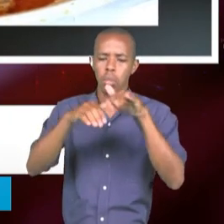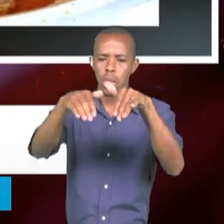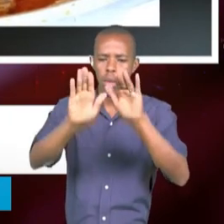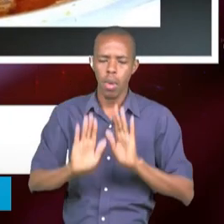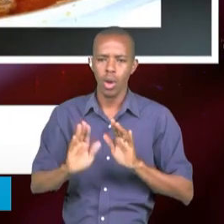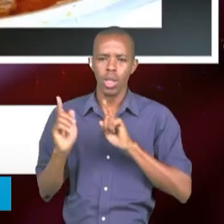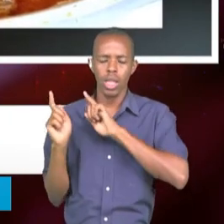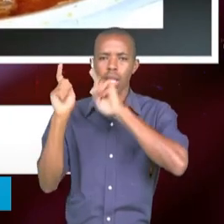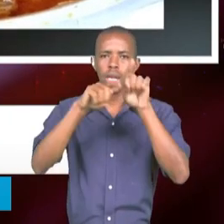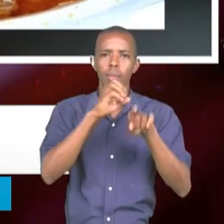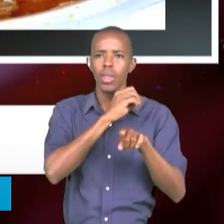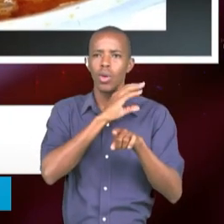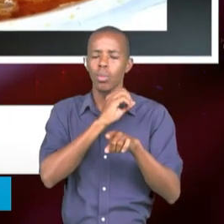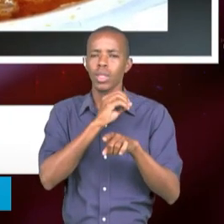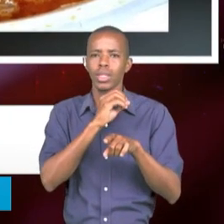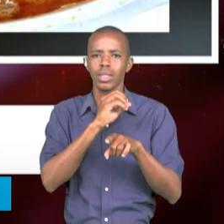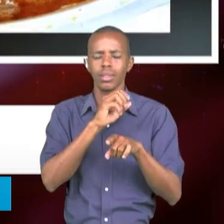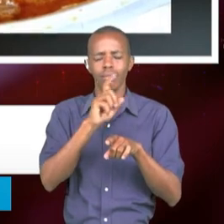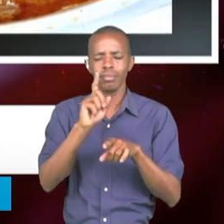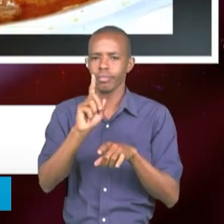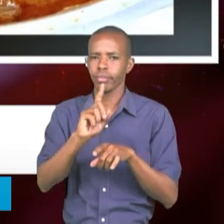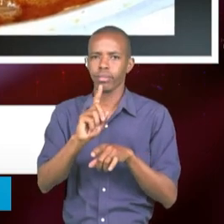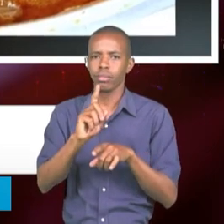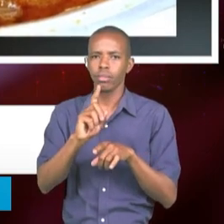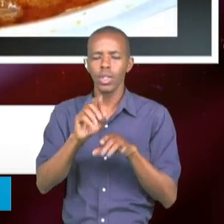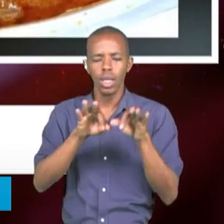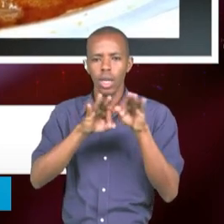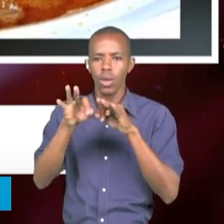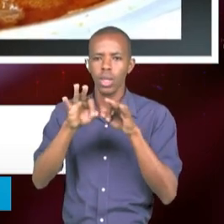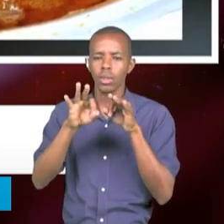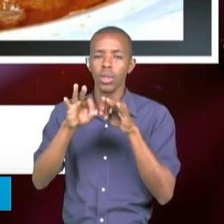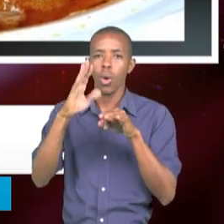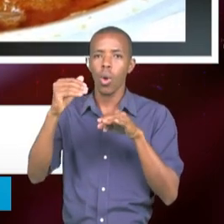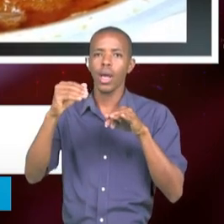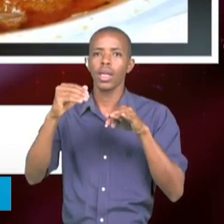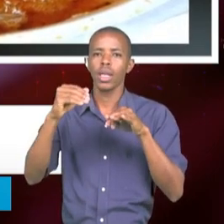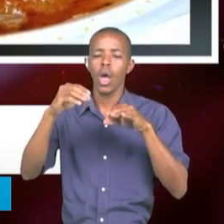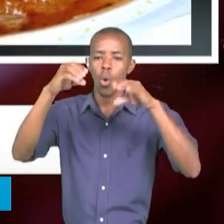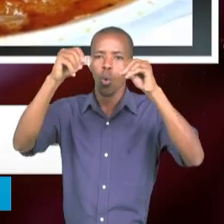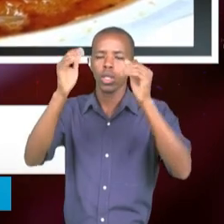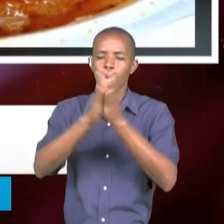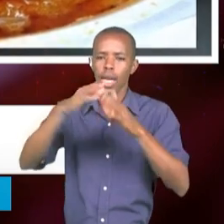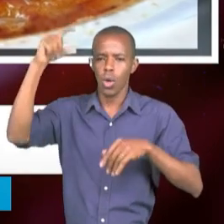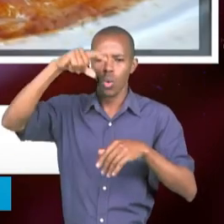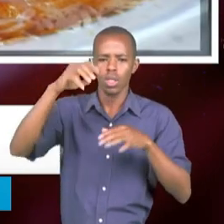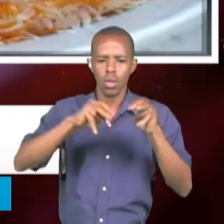you. Ichumve iko kwa chakula. So maybe you can tell us more about it, because quality and quantity, how do you manage